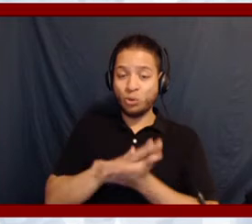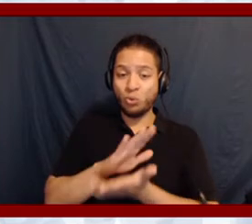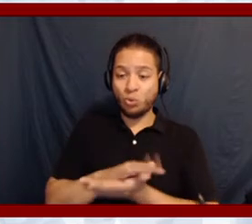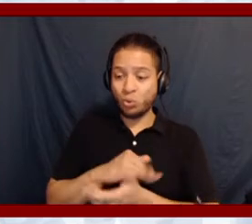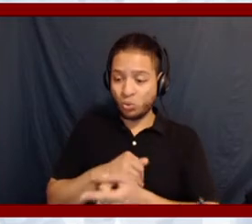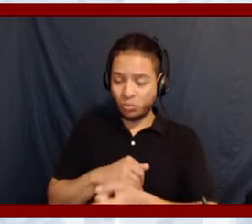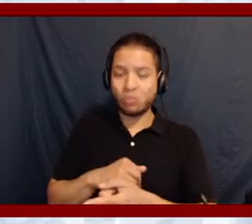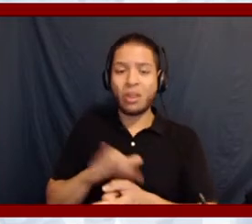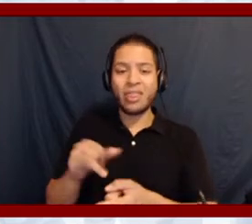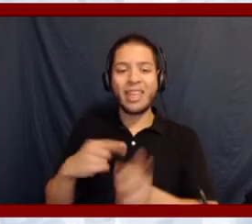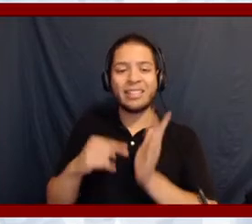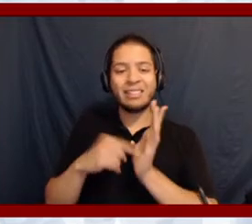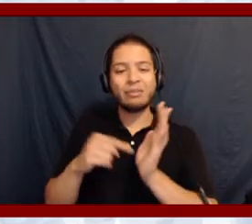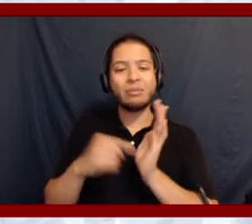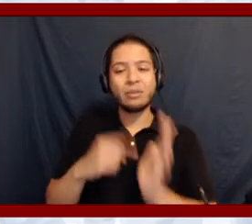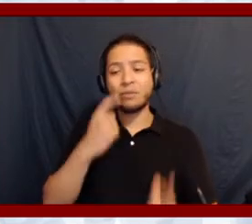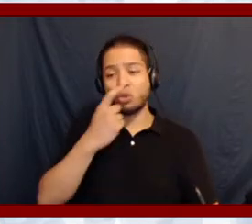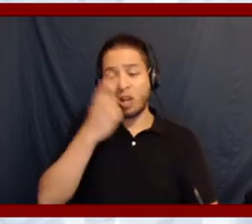interpreted as